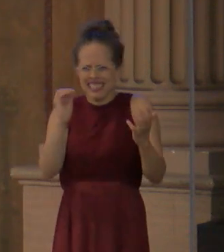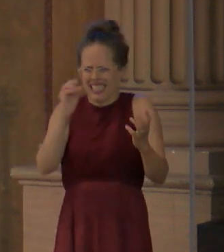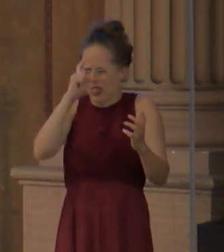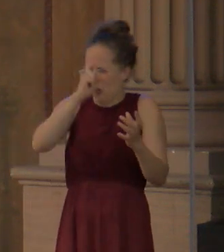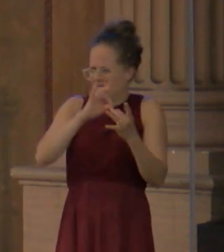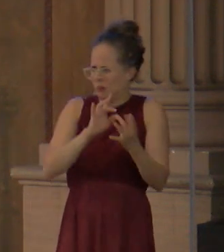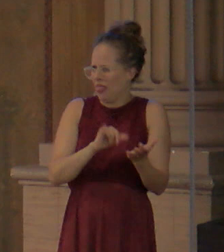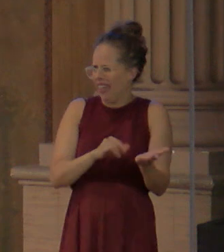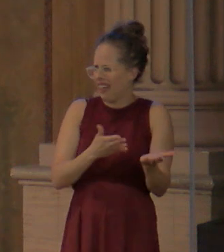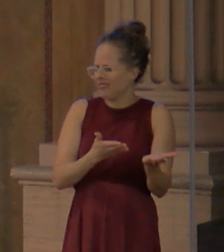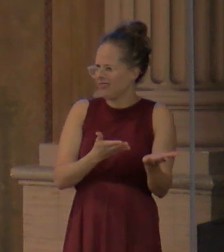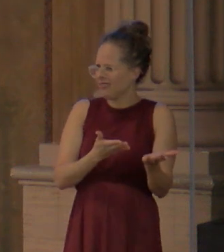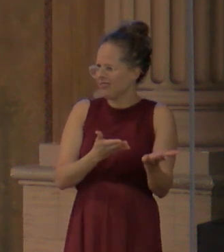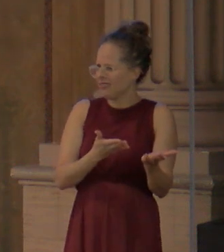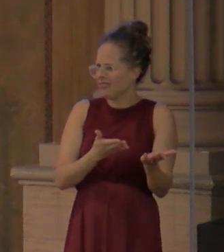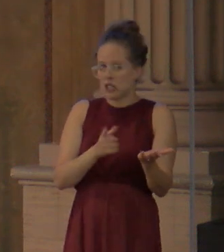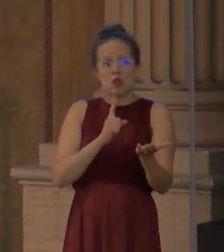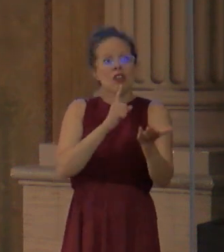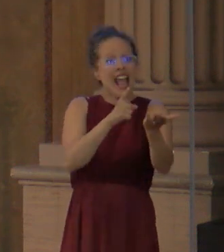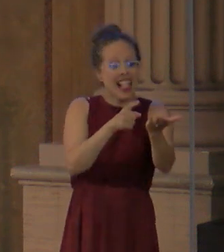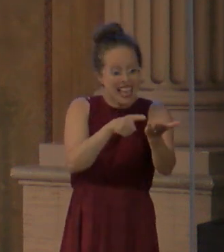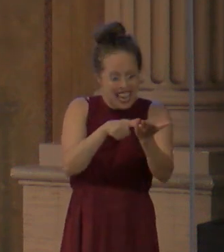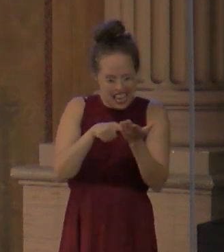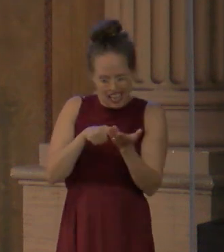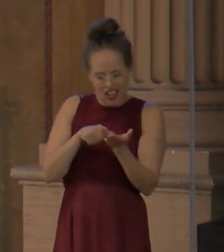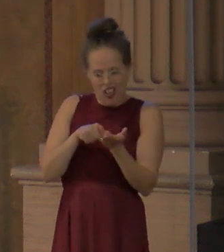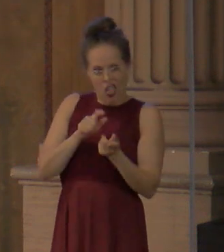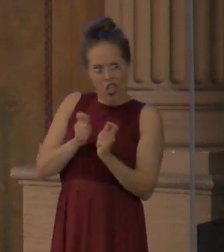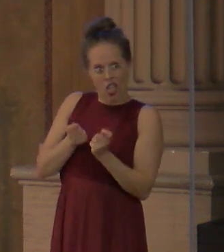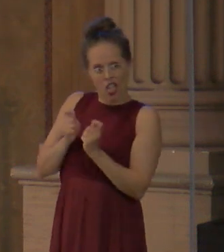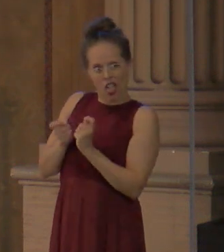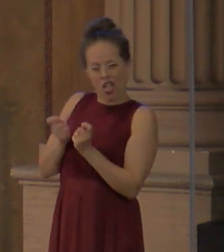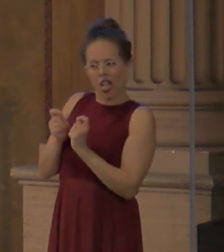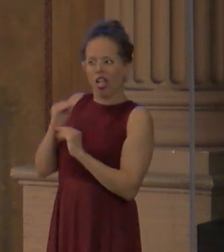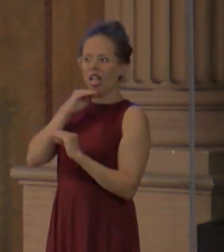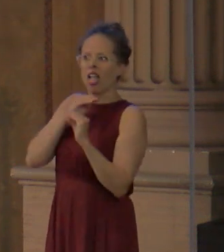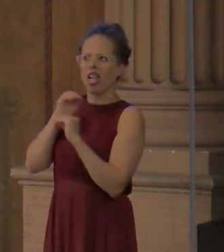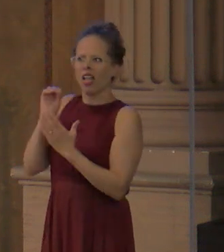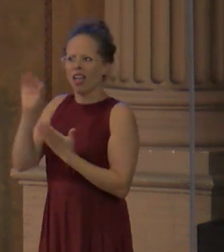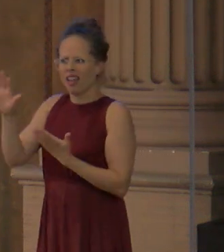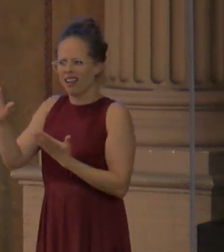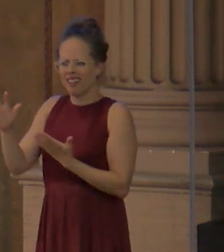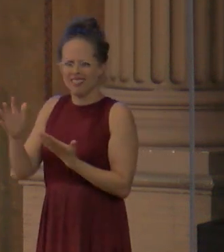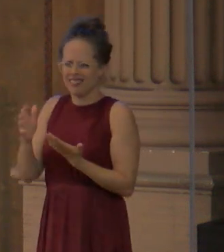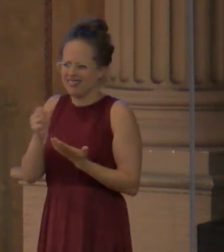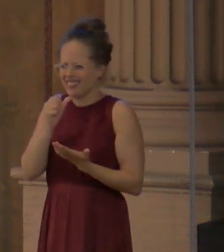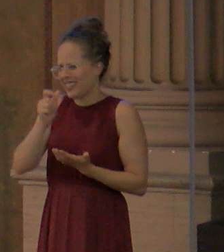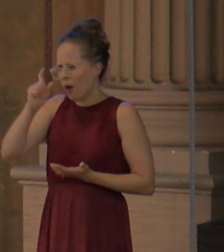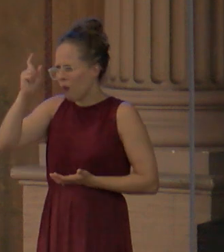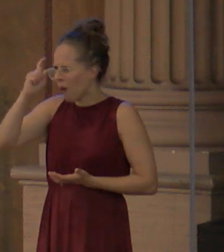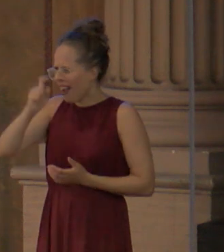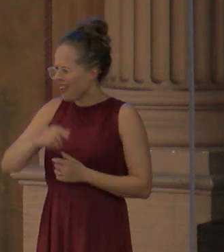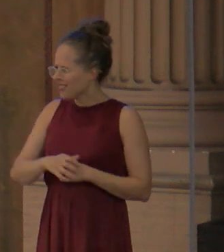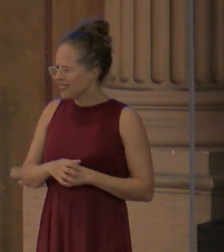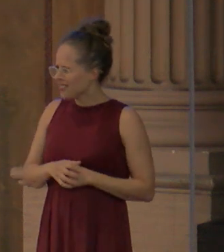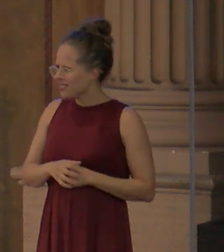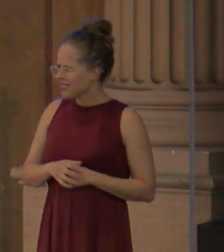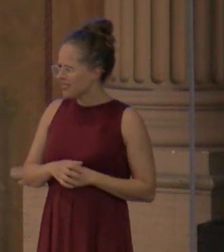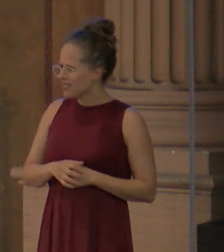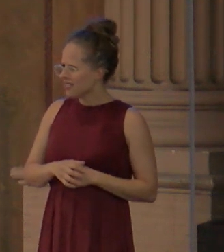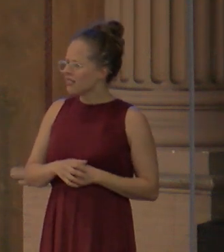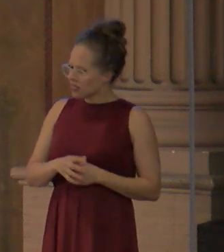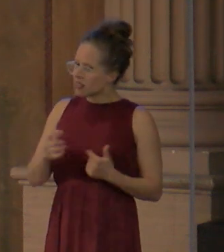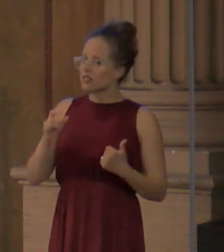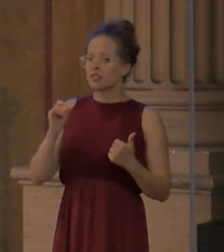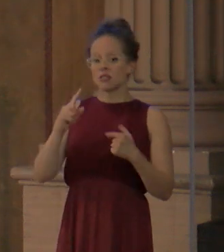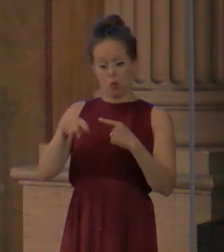something that's false. Speaking only true things is good and right, not only because we're reflecting a God who